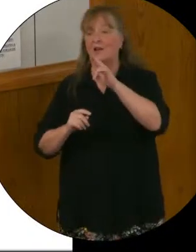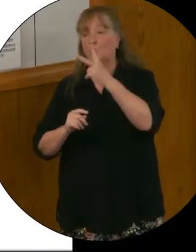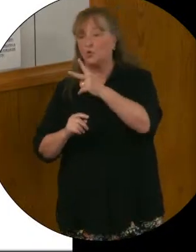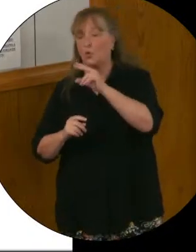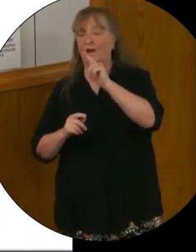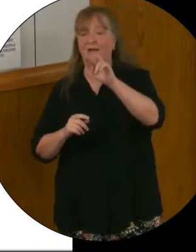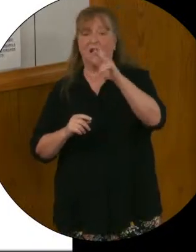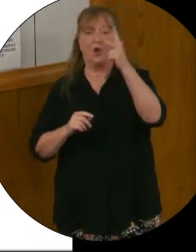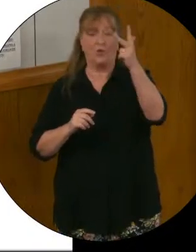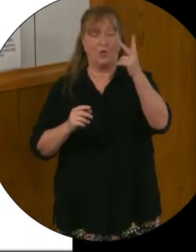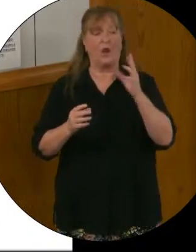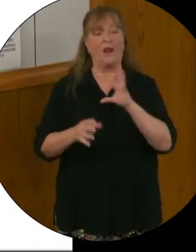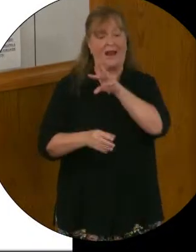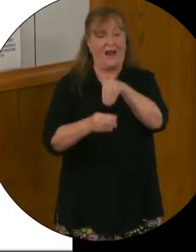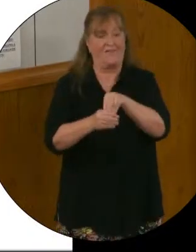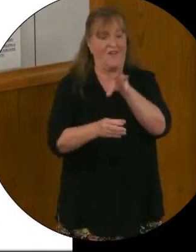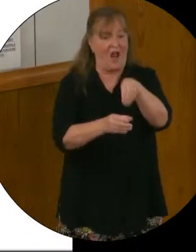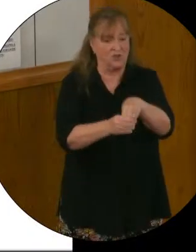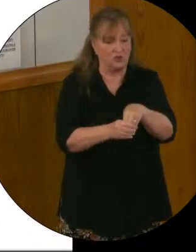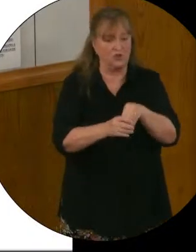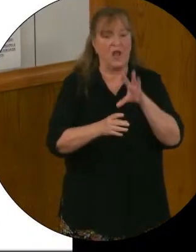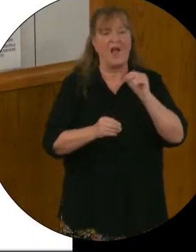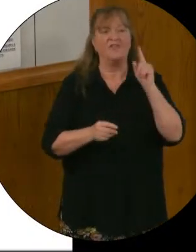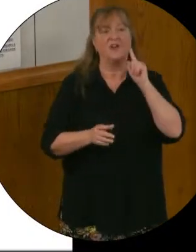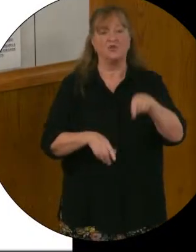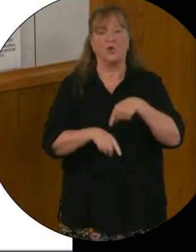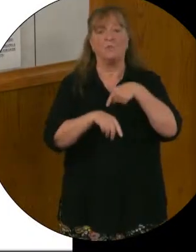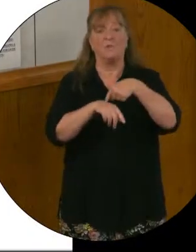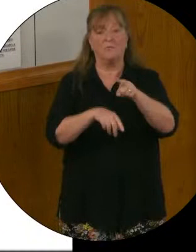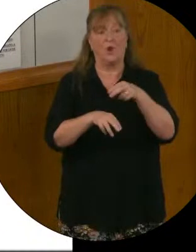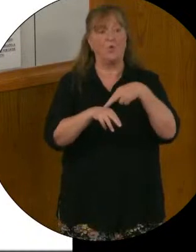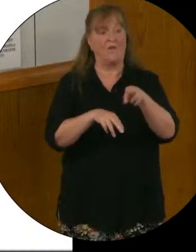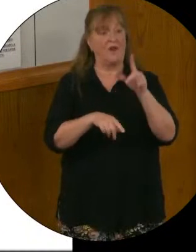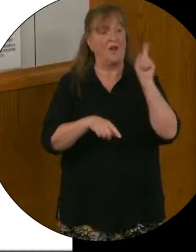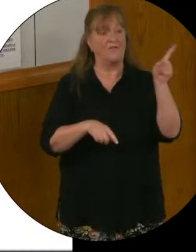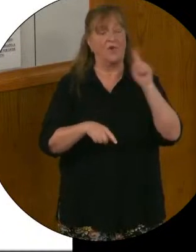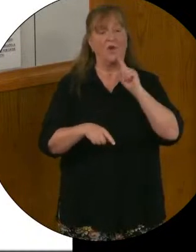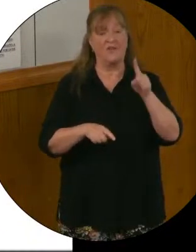3 interventions. This will be reflected in our revised theory of